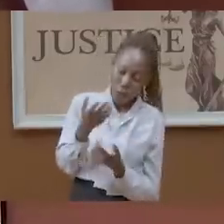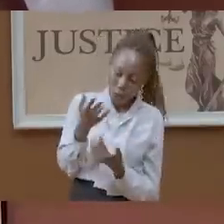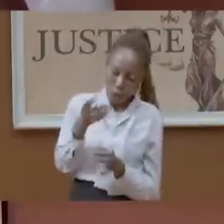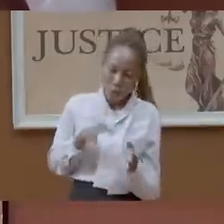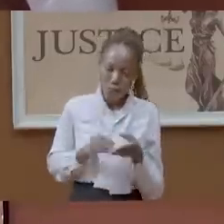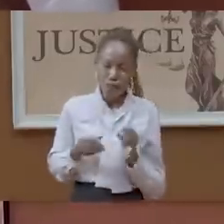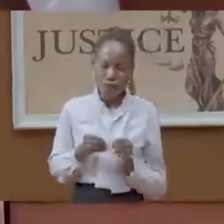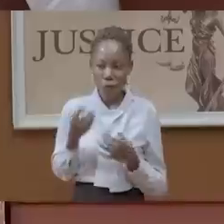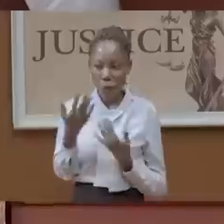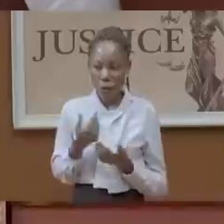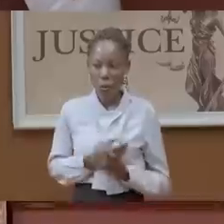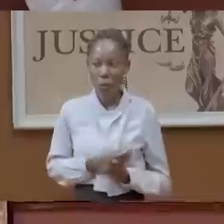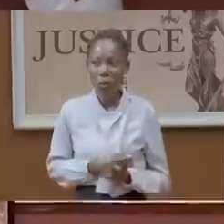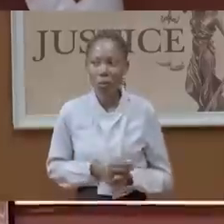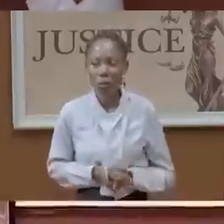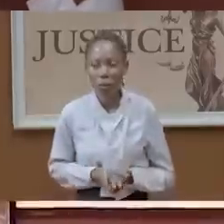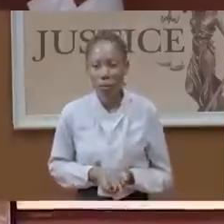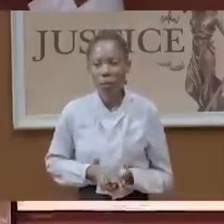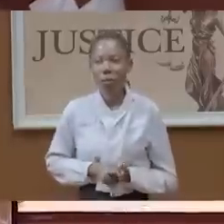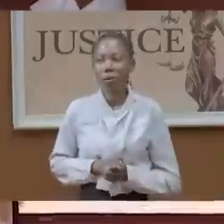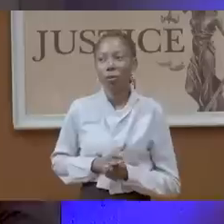of the story. Thank you.